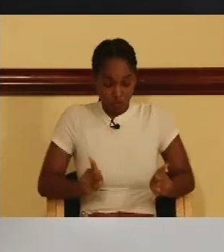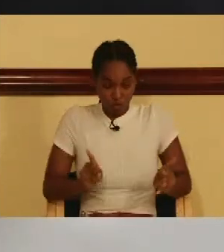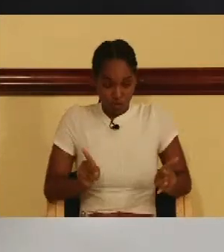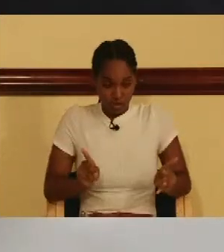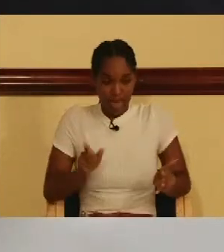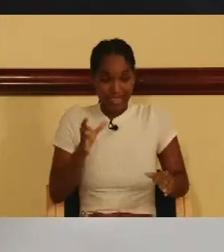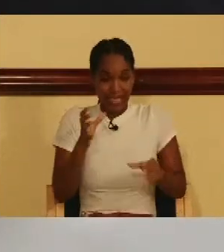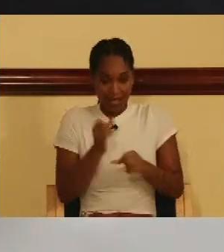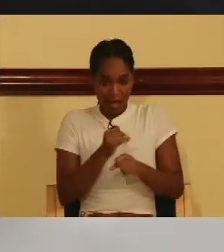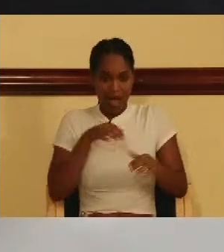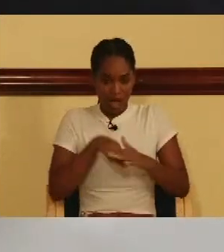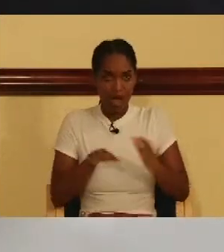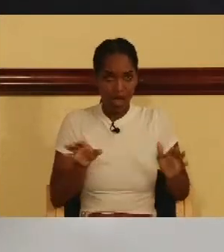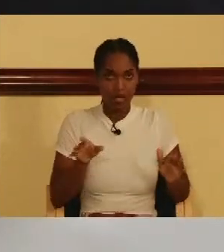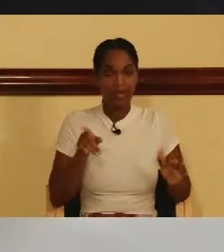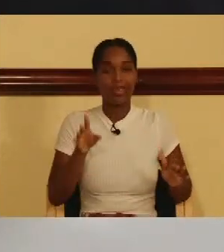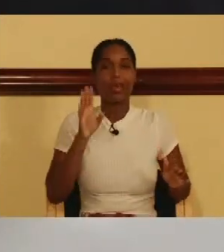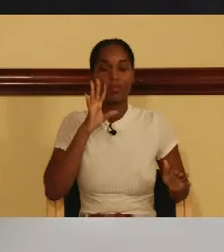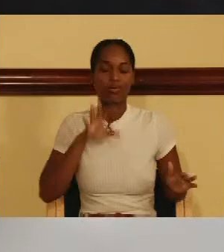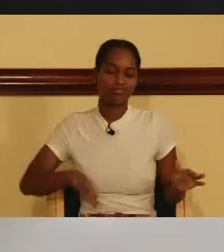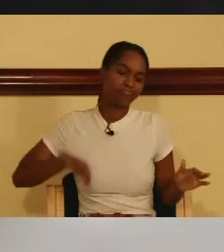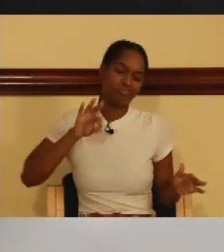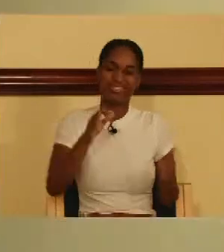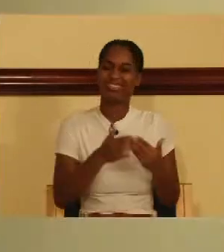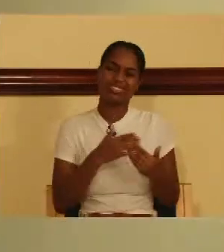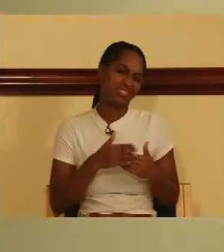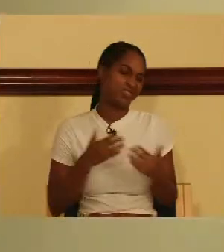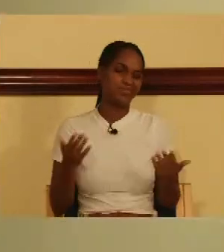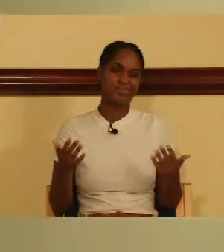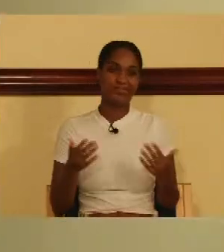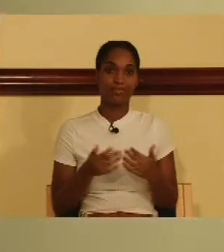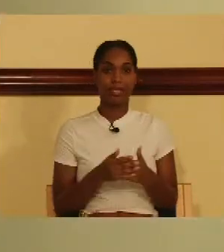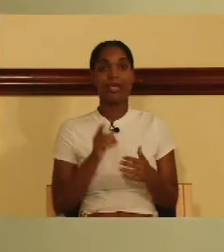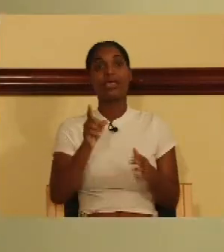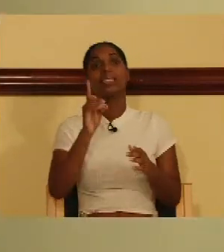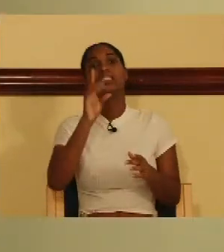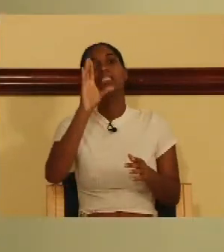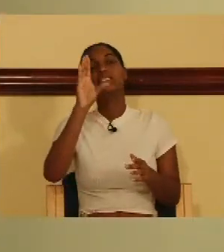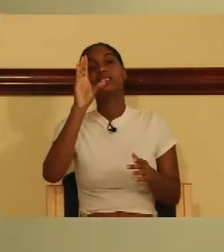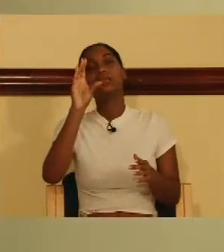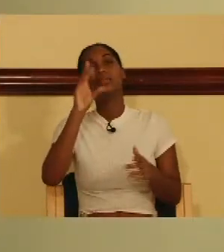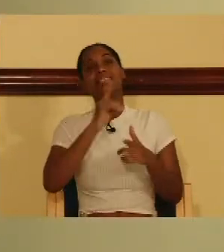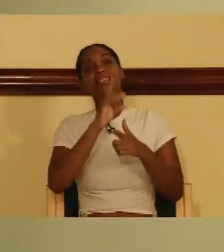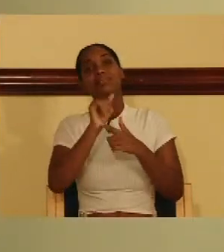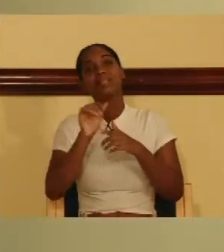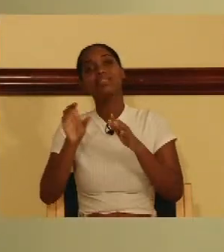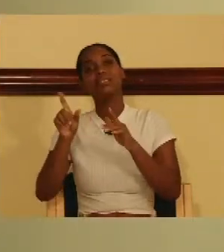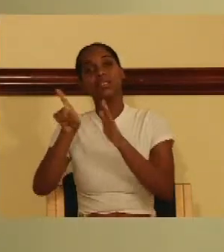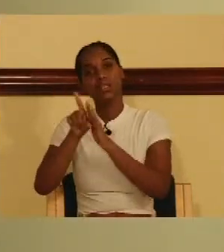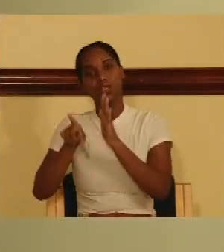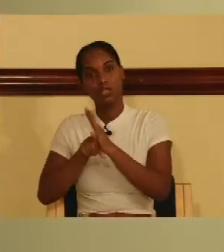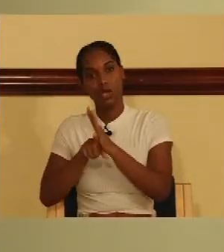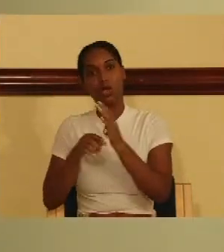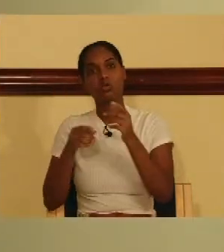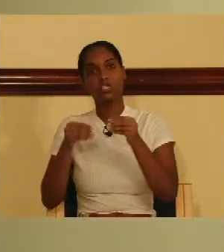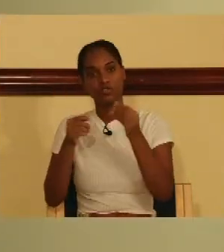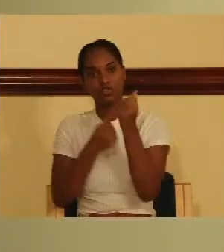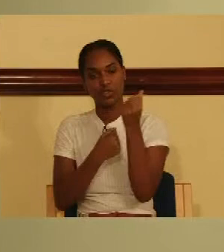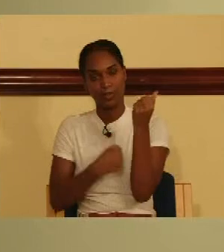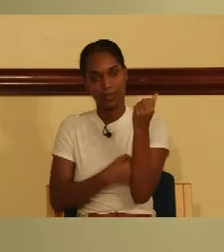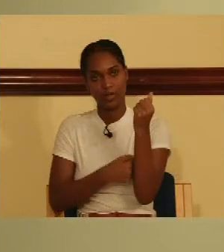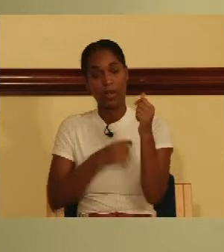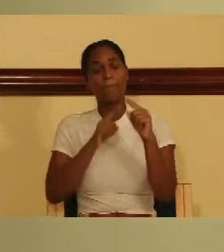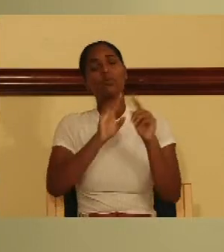foot in, they will contribute. And the Disabilities Act will, of course, provide some support for that, and we're going to talk about that for a bit. But